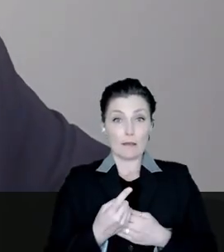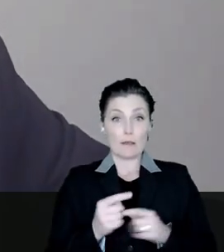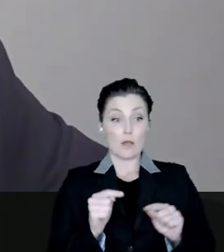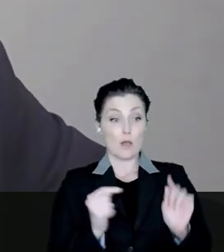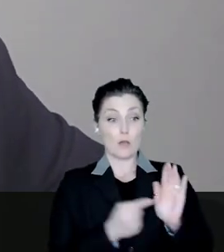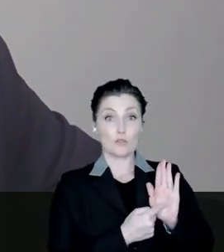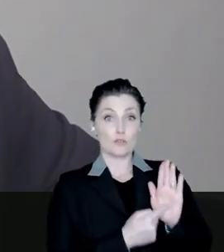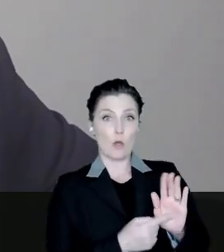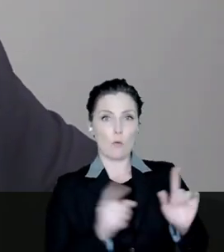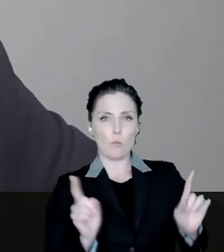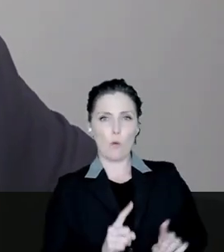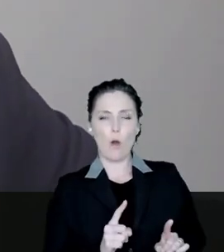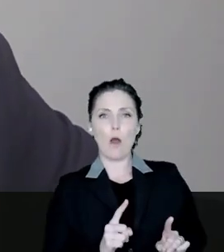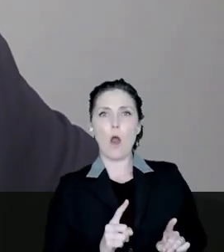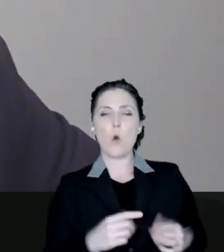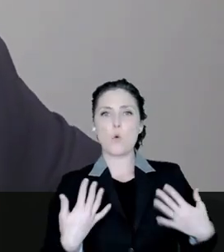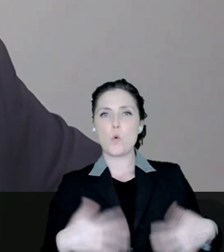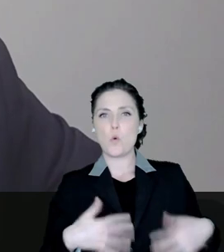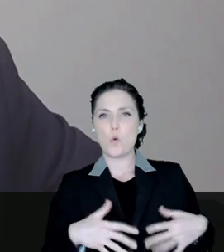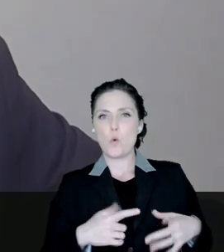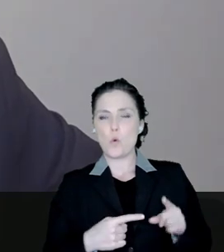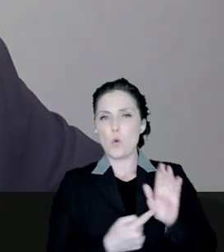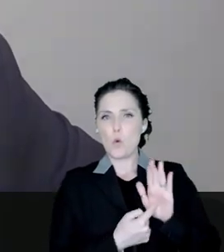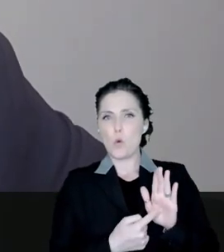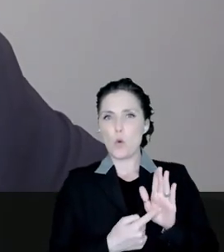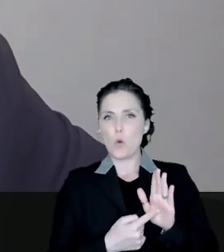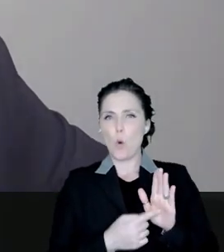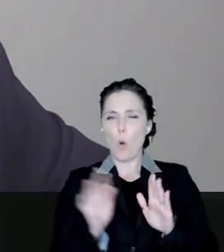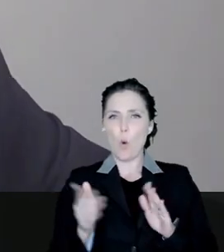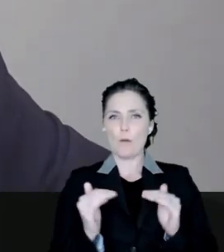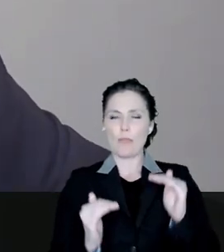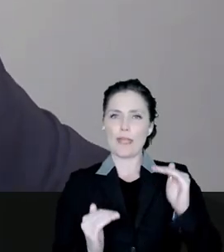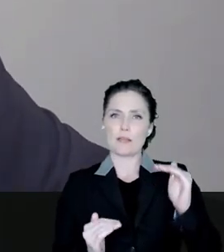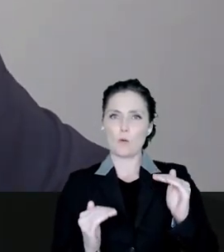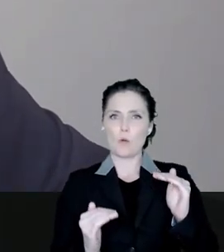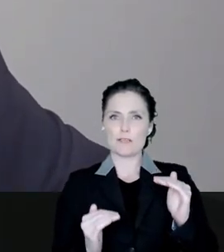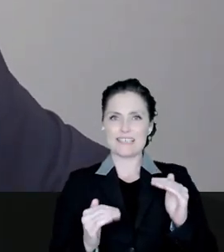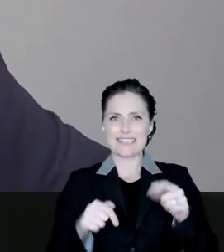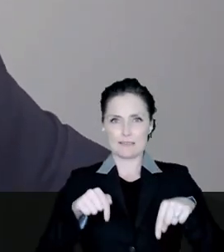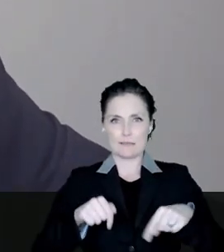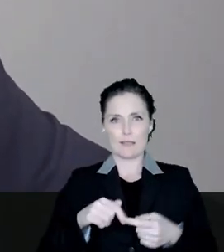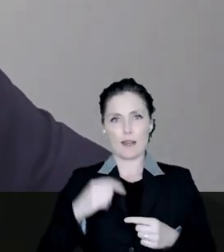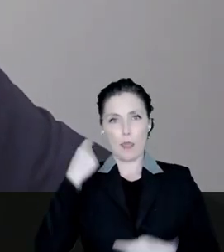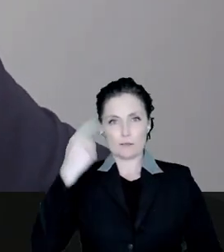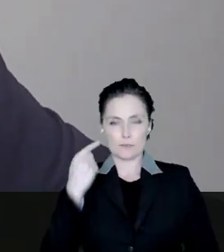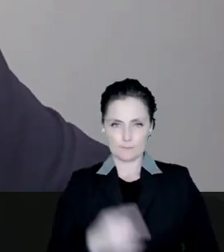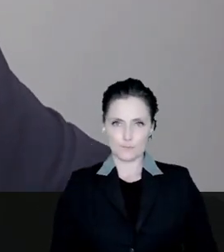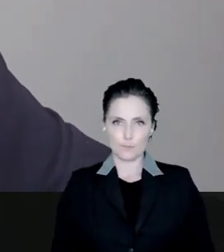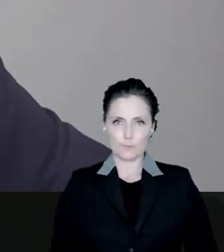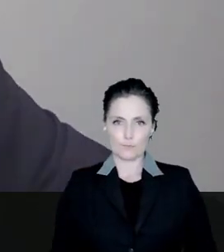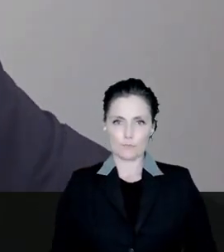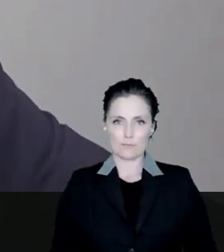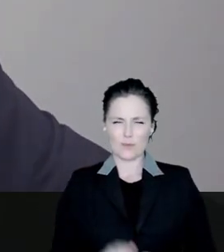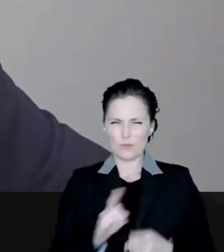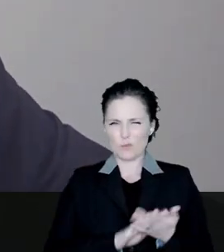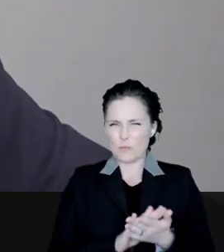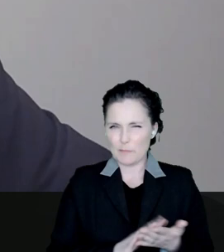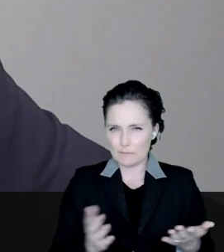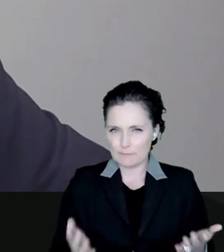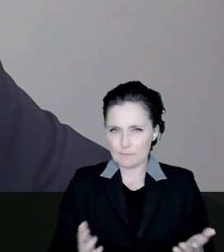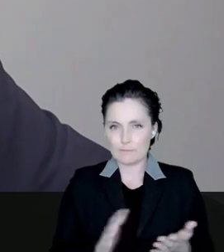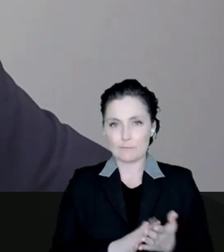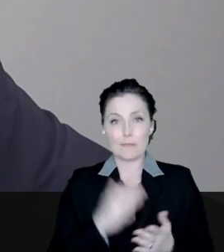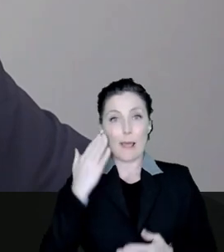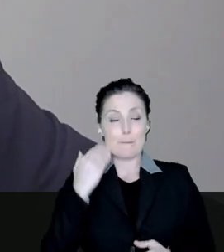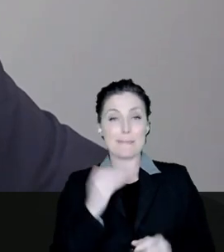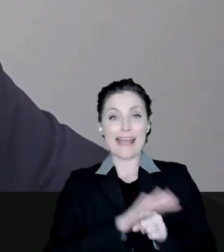exacerbate the structural inequalities and racial inequalities that exist in our city. What I mean by that, it's Black, Asian, minority